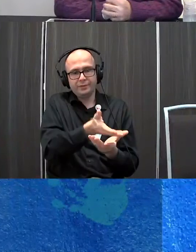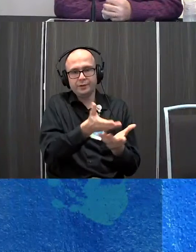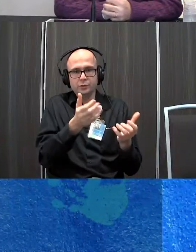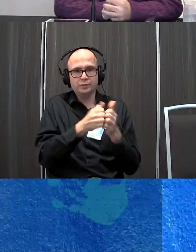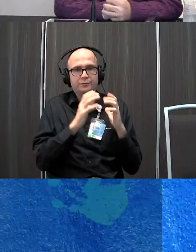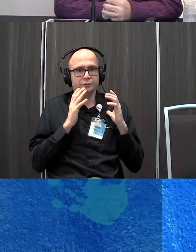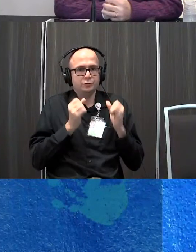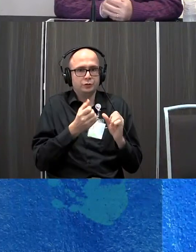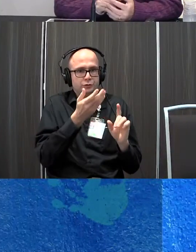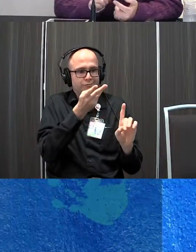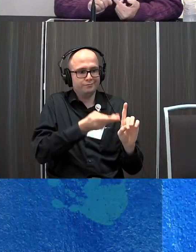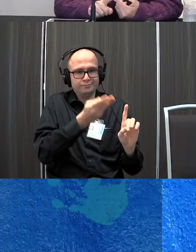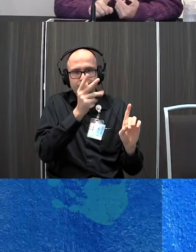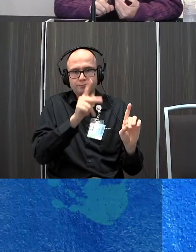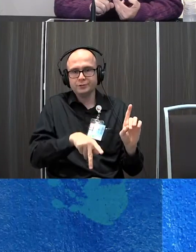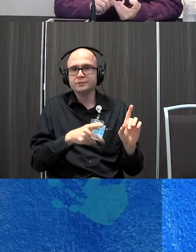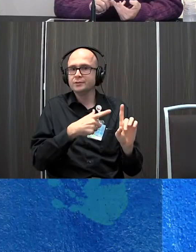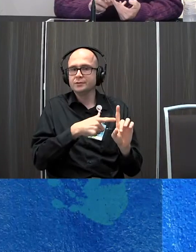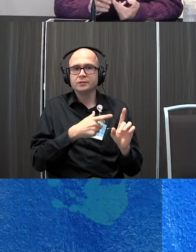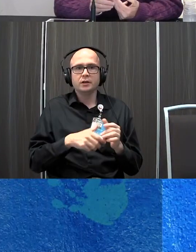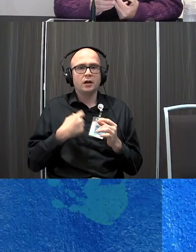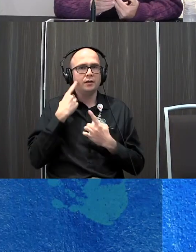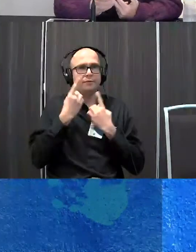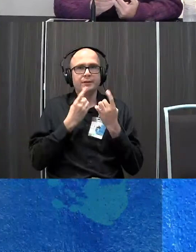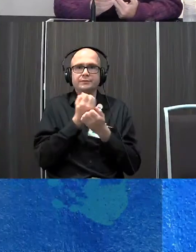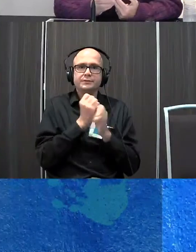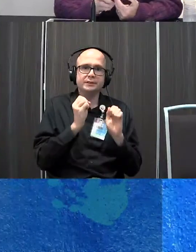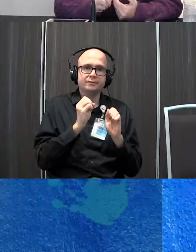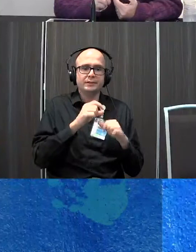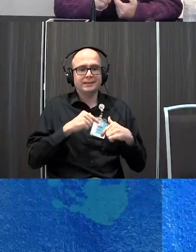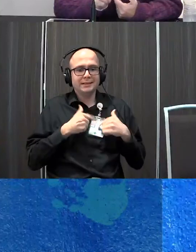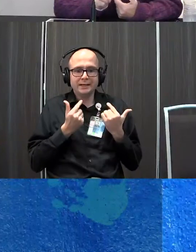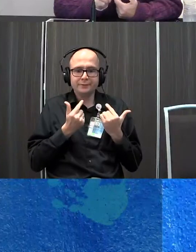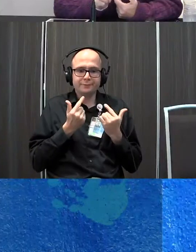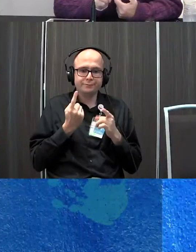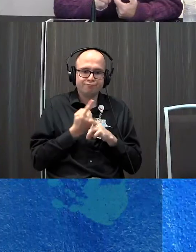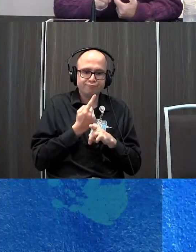well. So I think of things like safety, I think of things like quality of life and